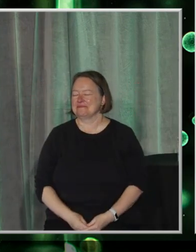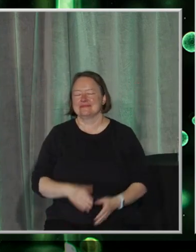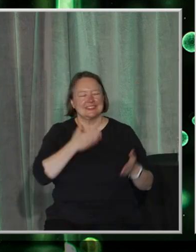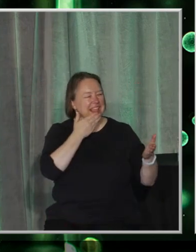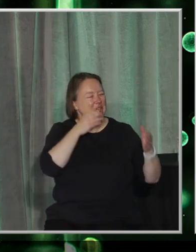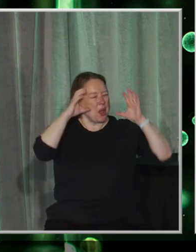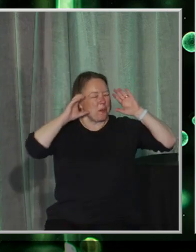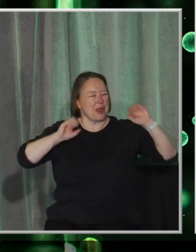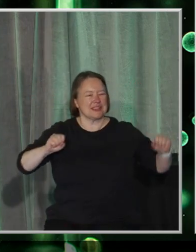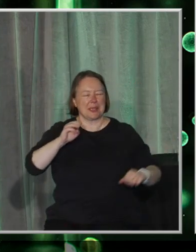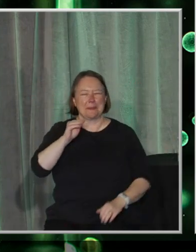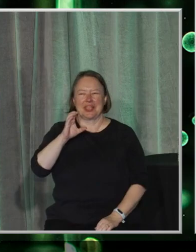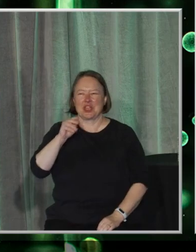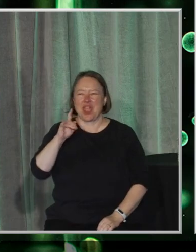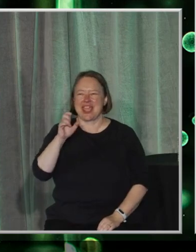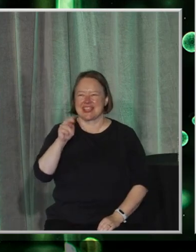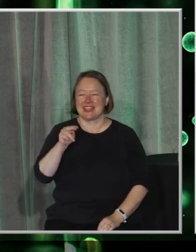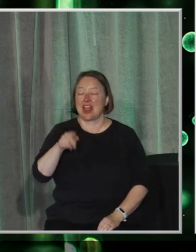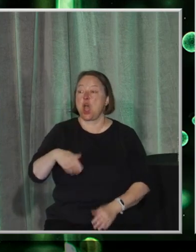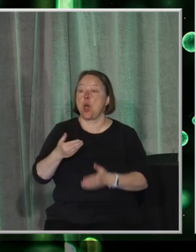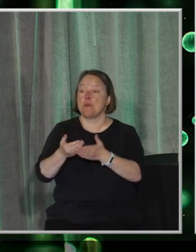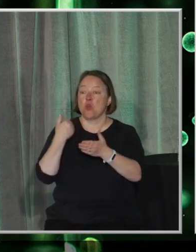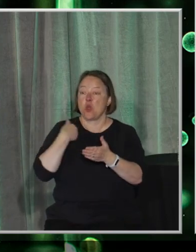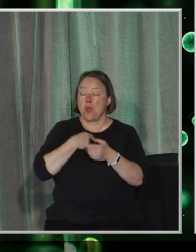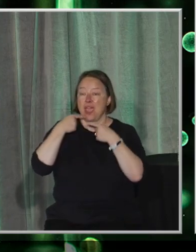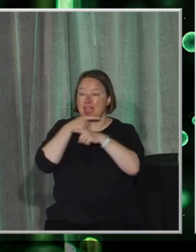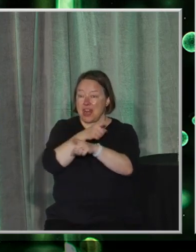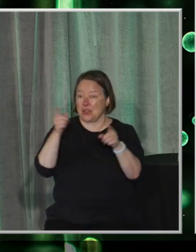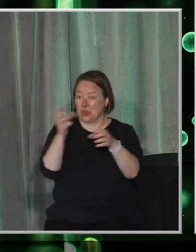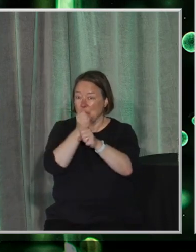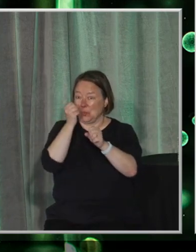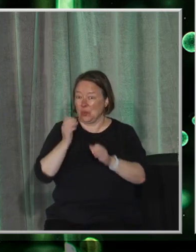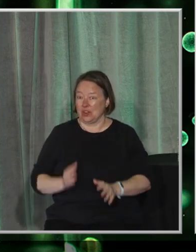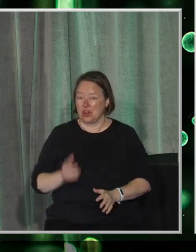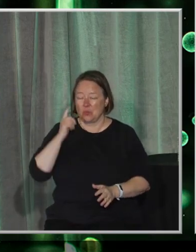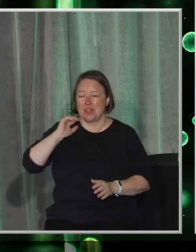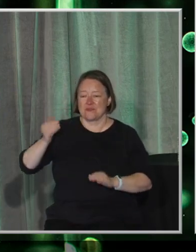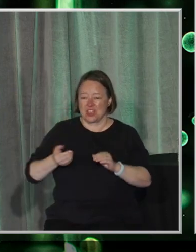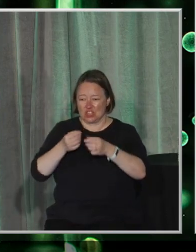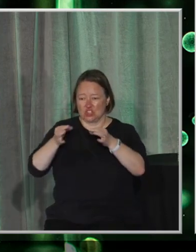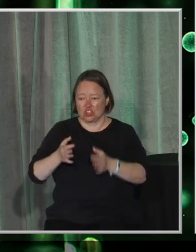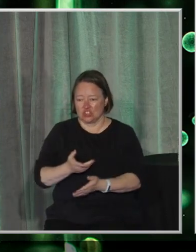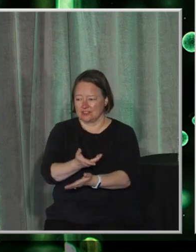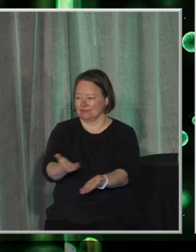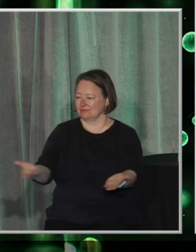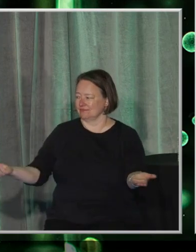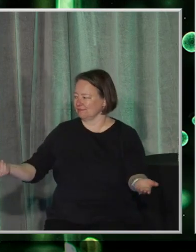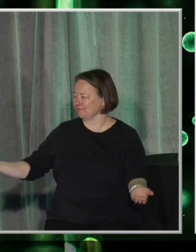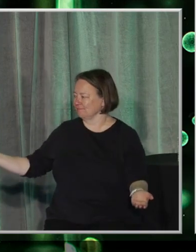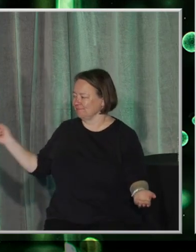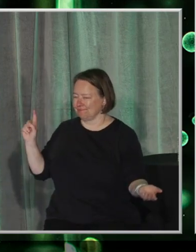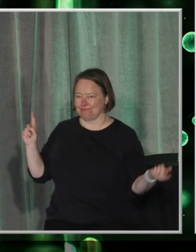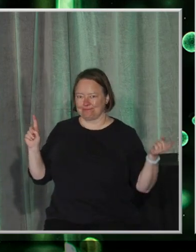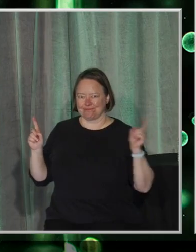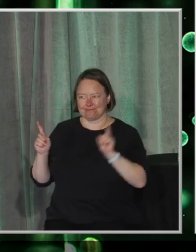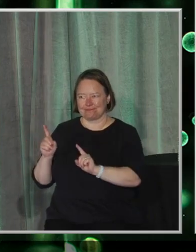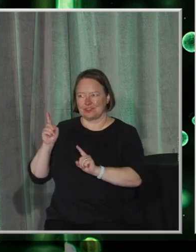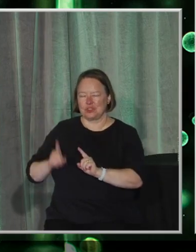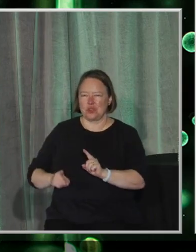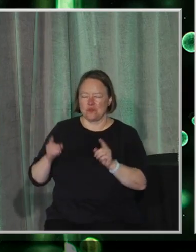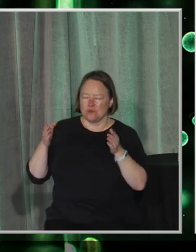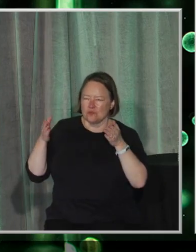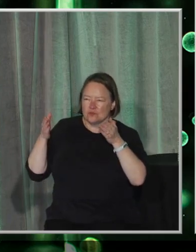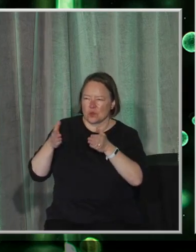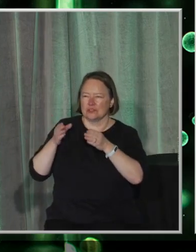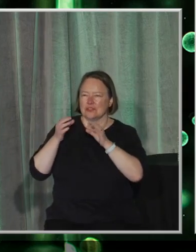Thank you, President McCracken. And before we announce the winners, we'll invite our judges up here on stage to give some focused